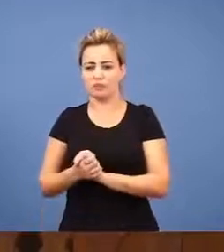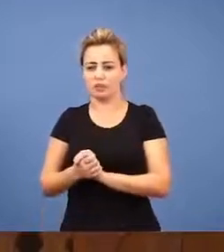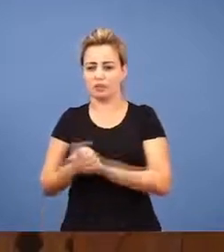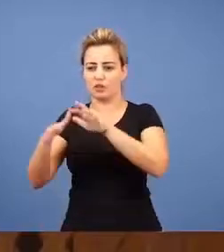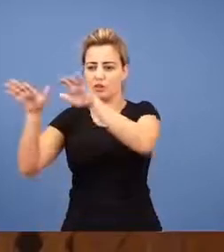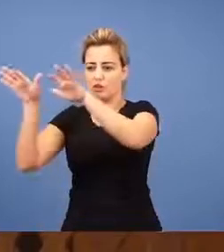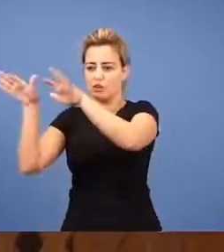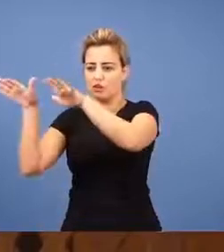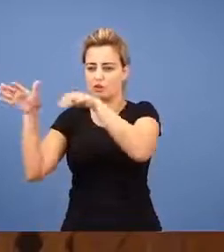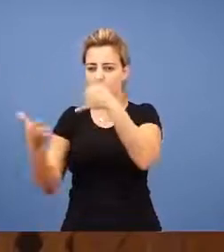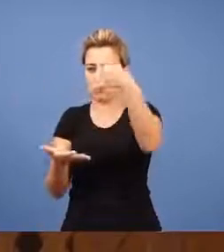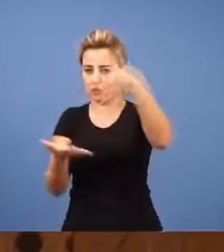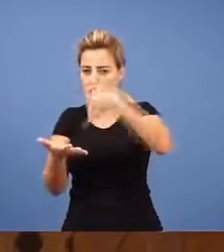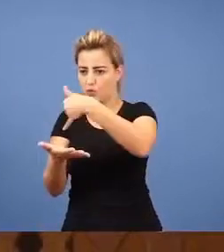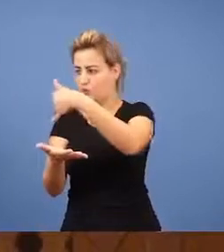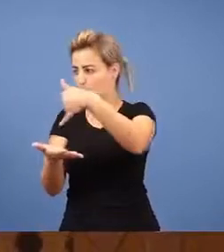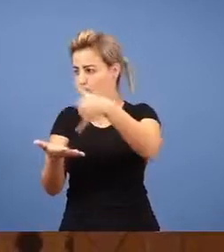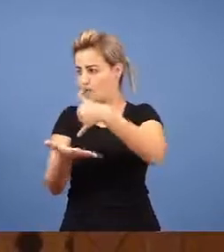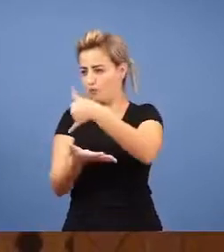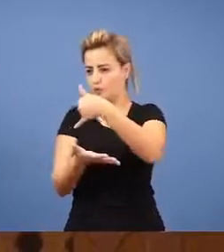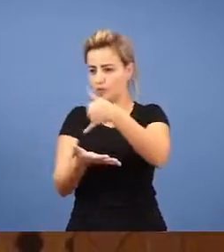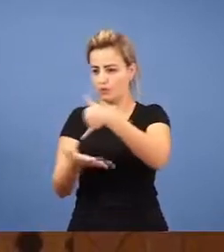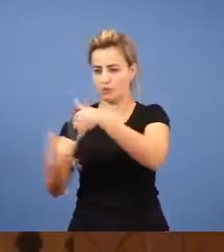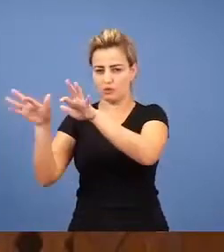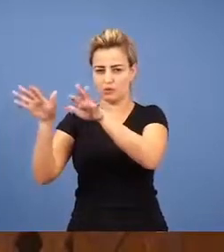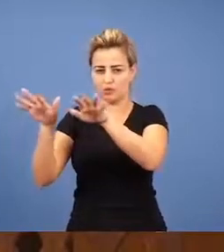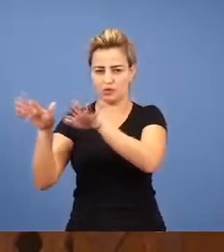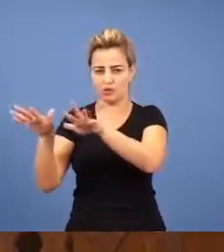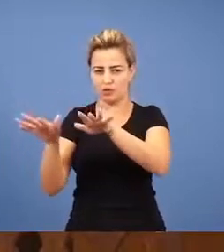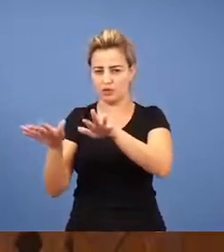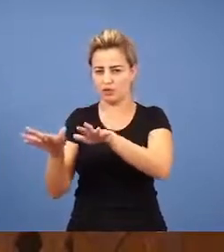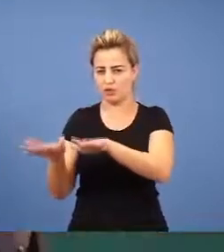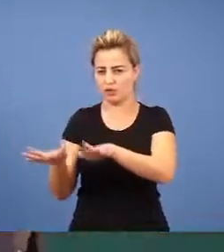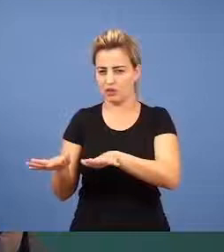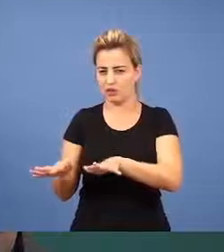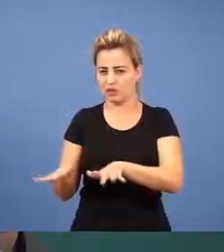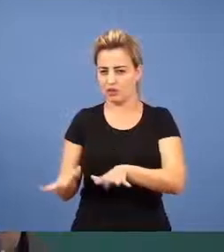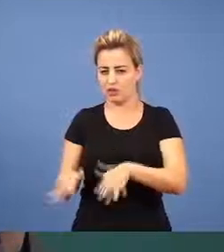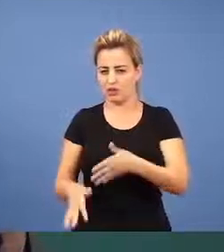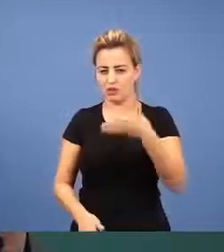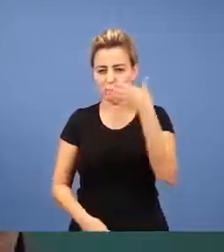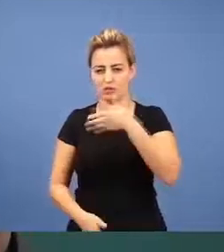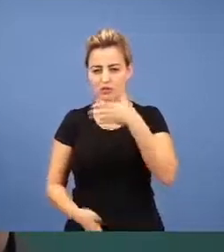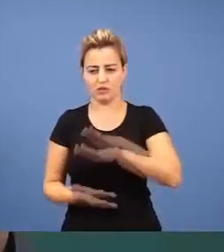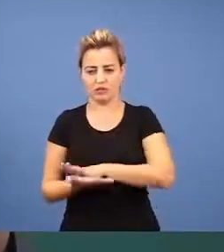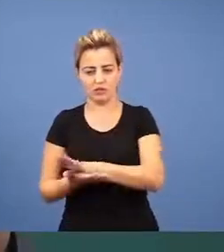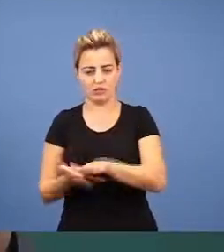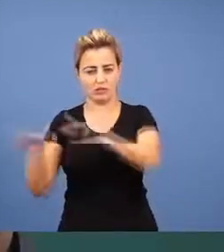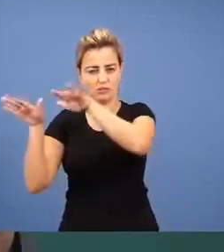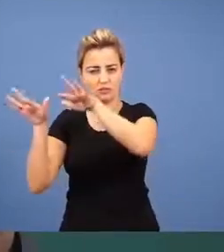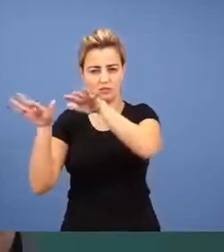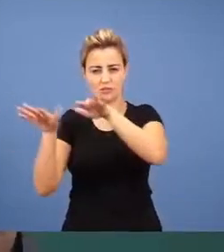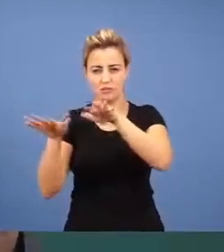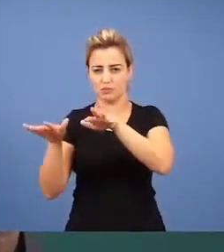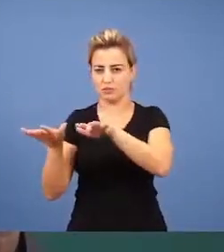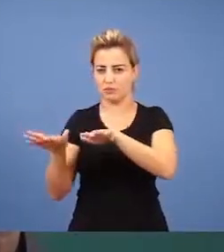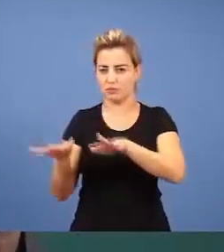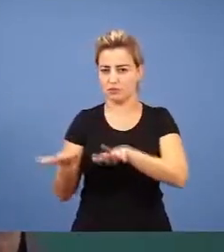came down over us a dew of oil. We didn't see it. But at the end of the